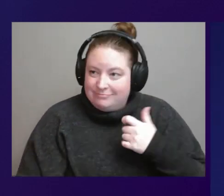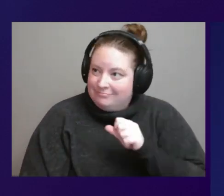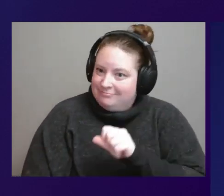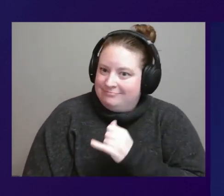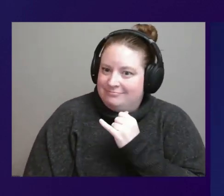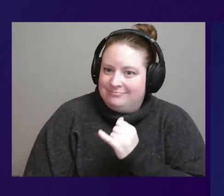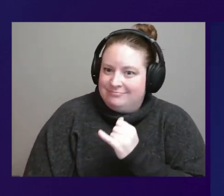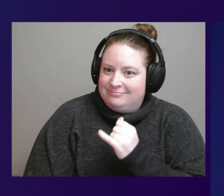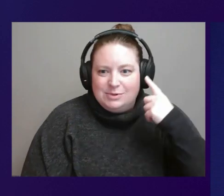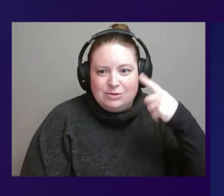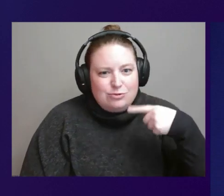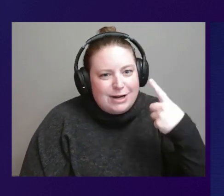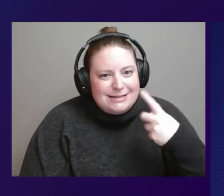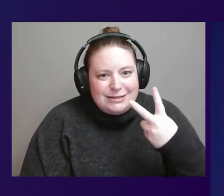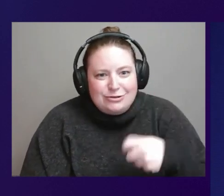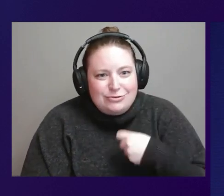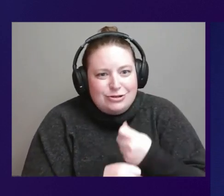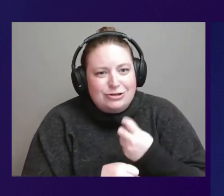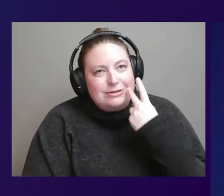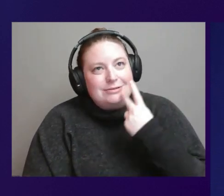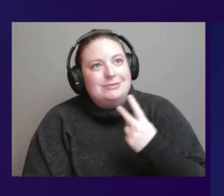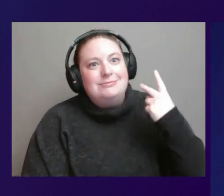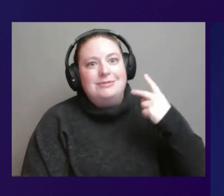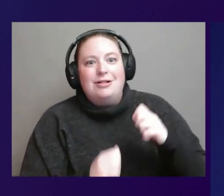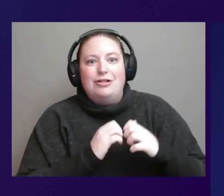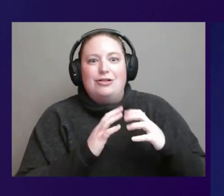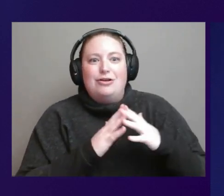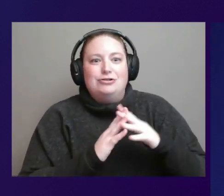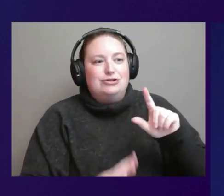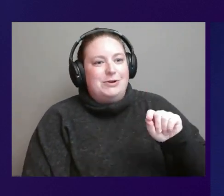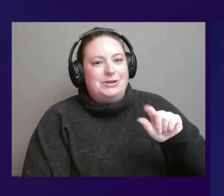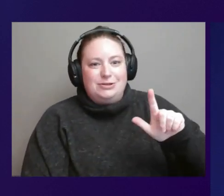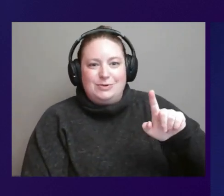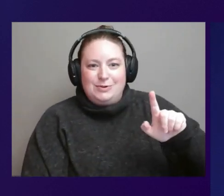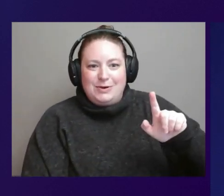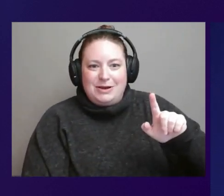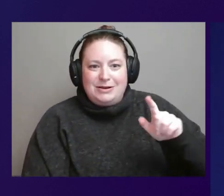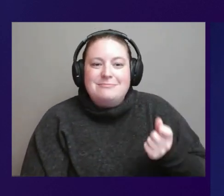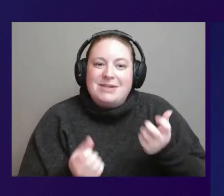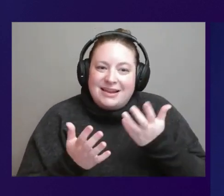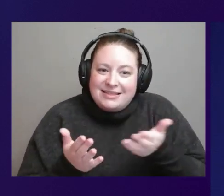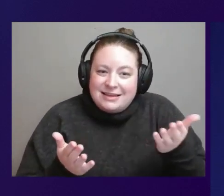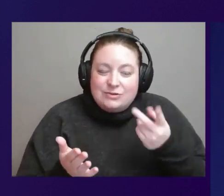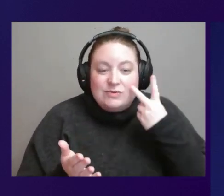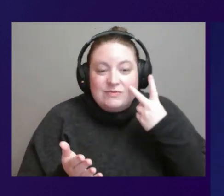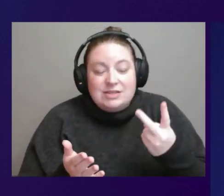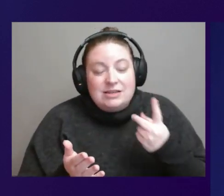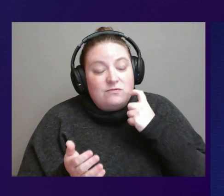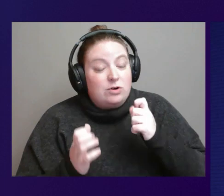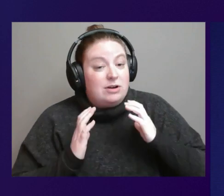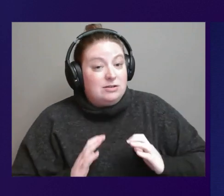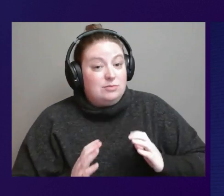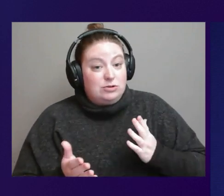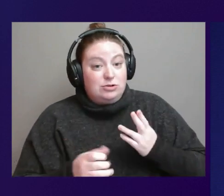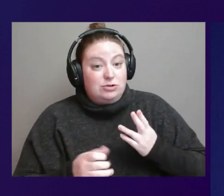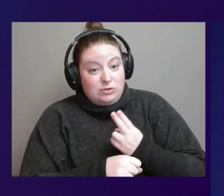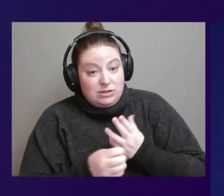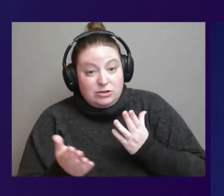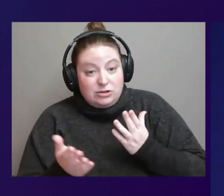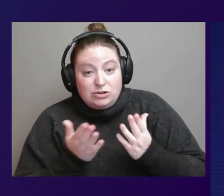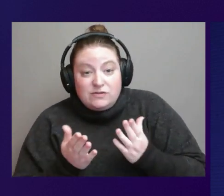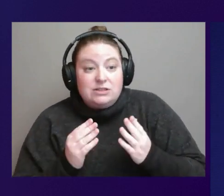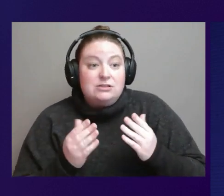just thinking back to our launch back in 2021. There's a lot of things we've seen in terms of customers using the service, a lot of new capabilities we've